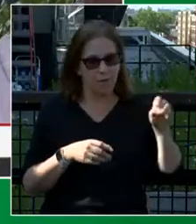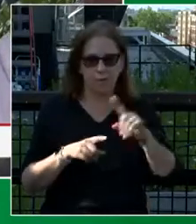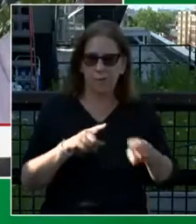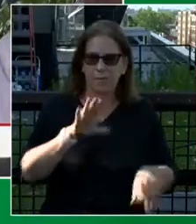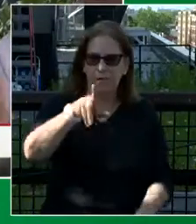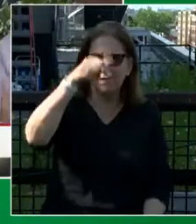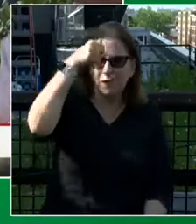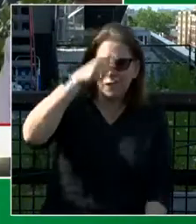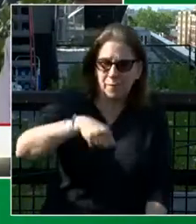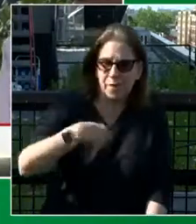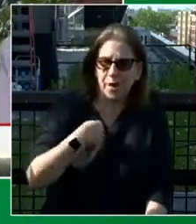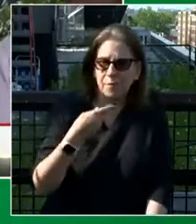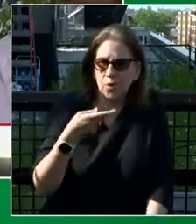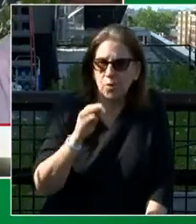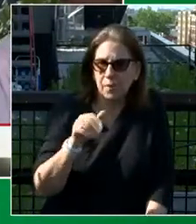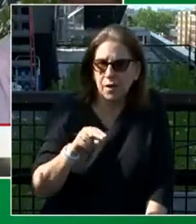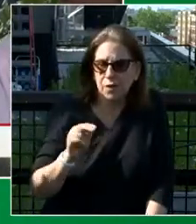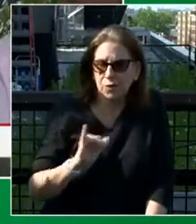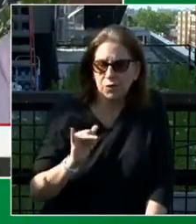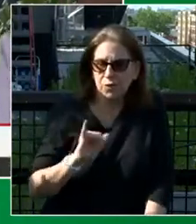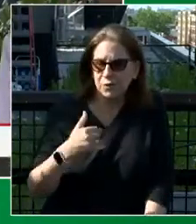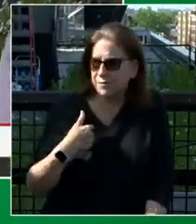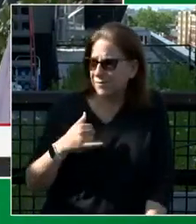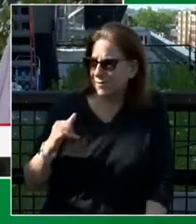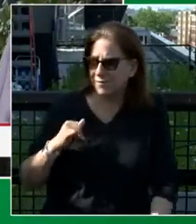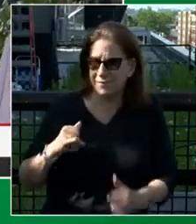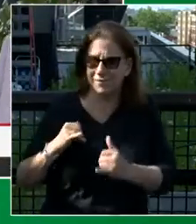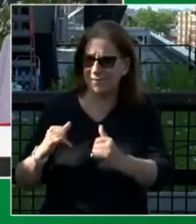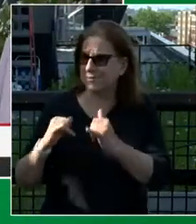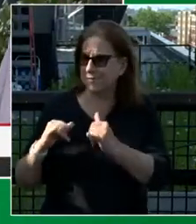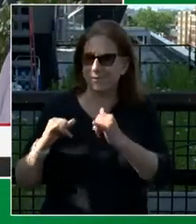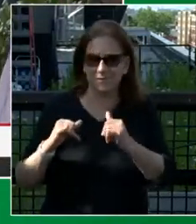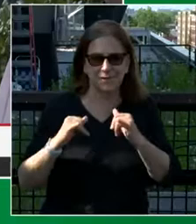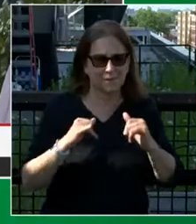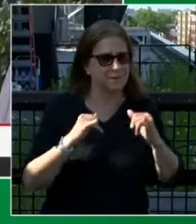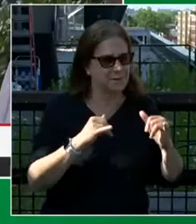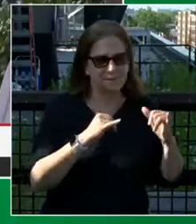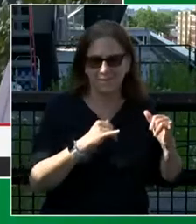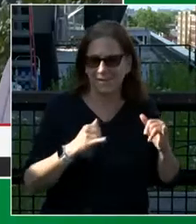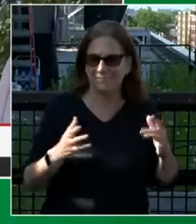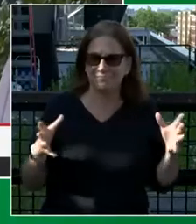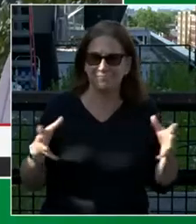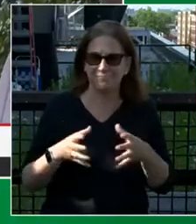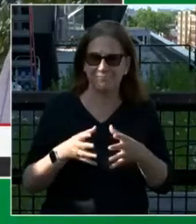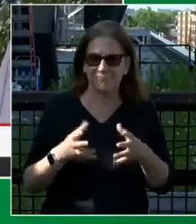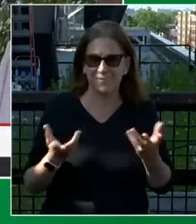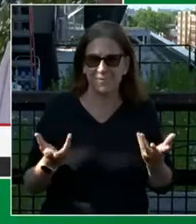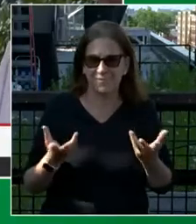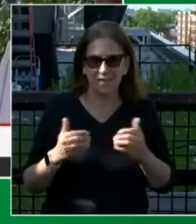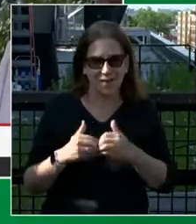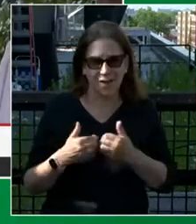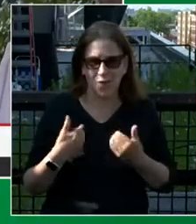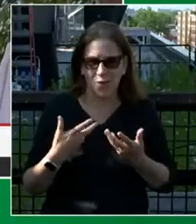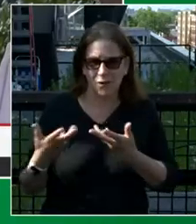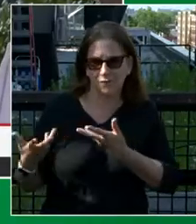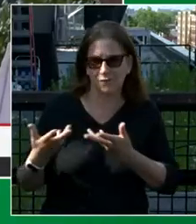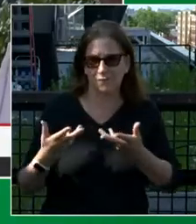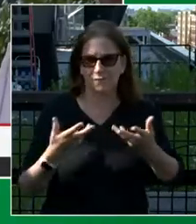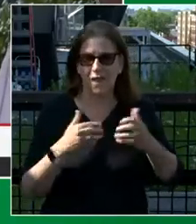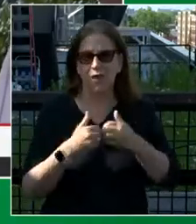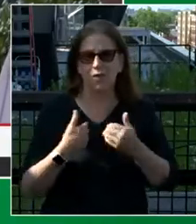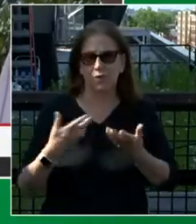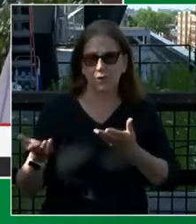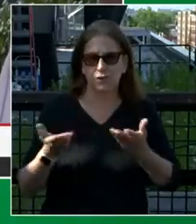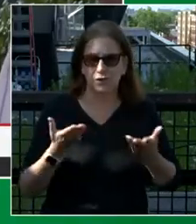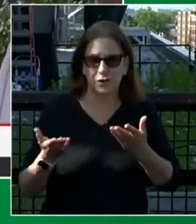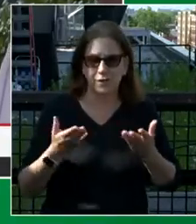so what does it mean to come together as an office and think about, like, how do we serve outside of work? And, why we're making